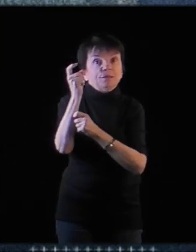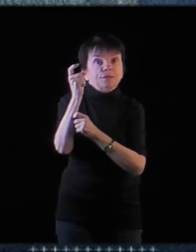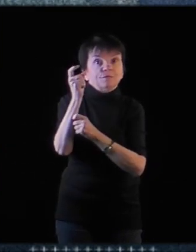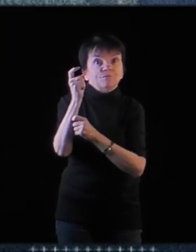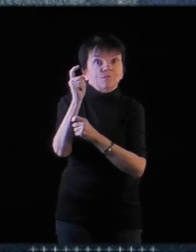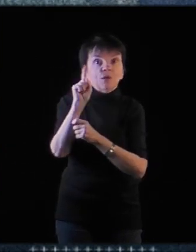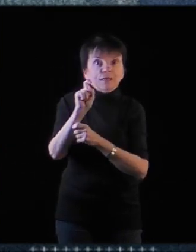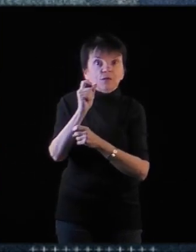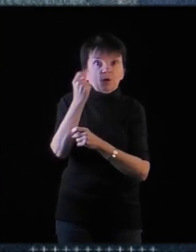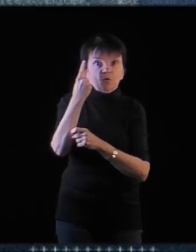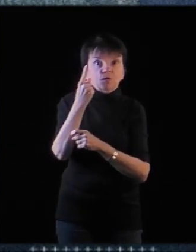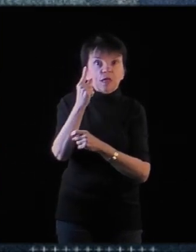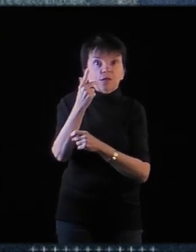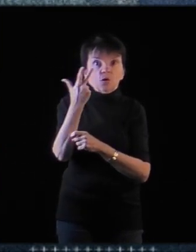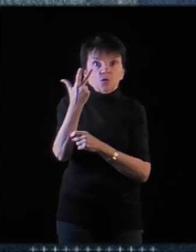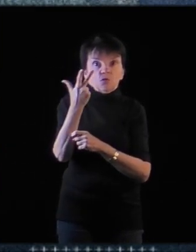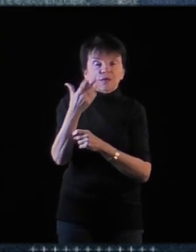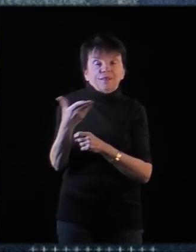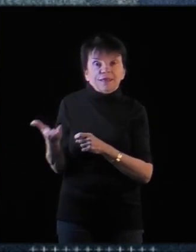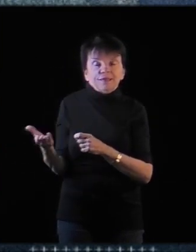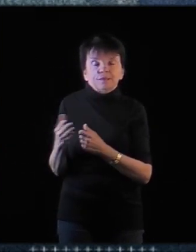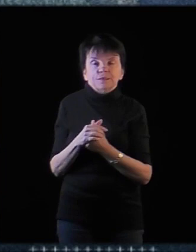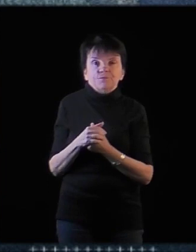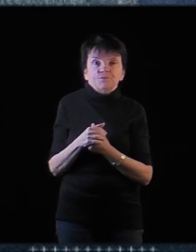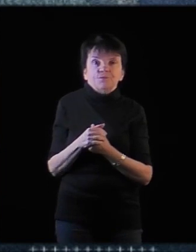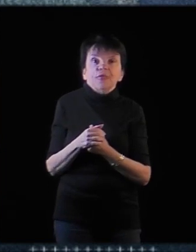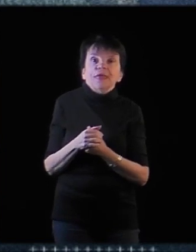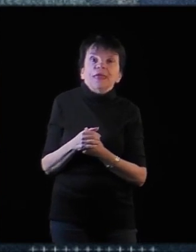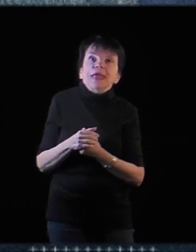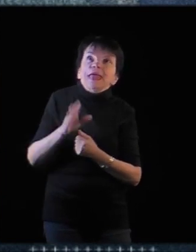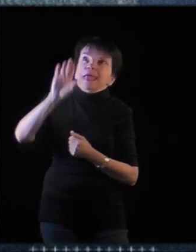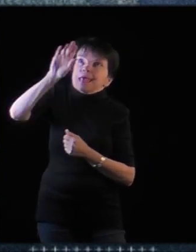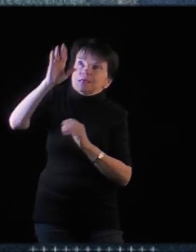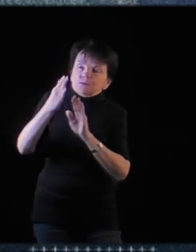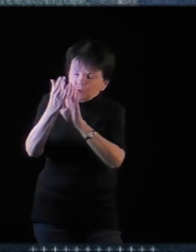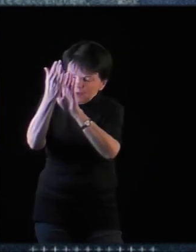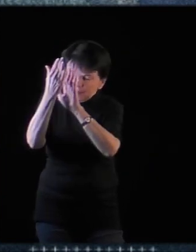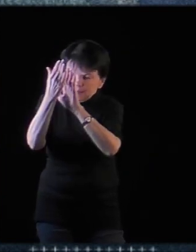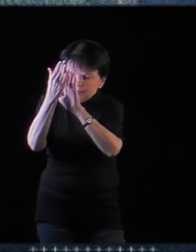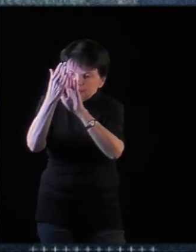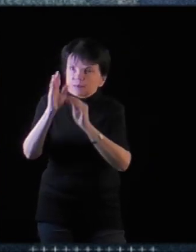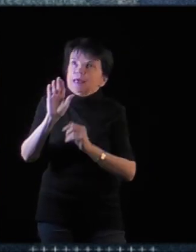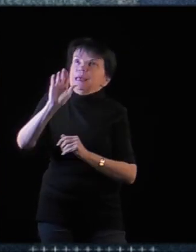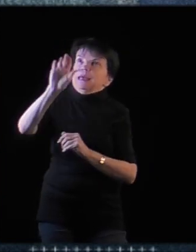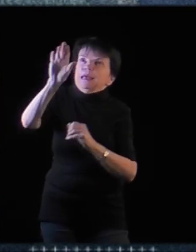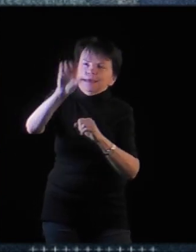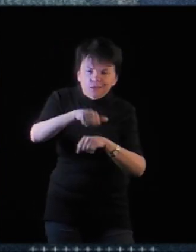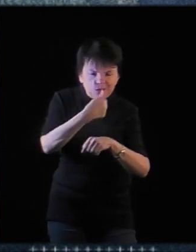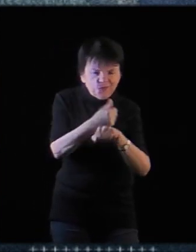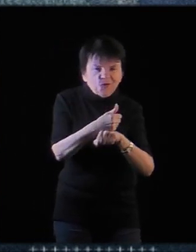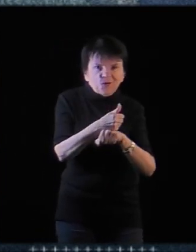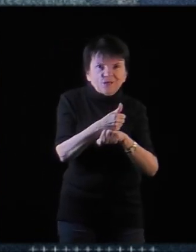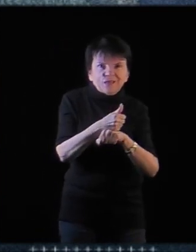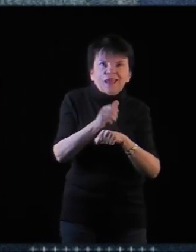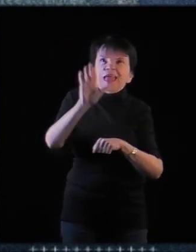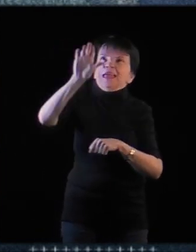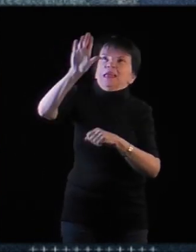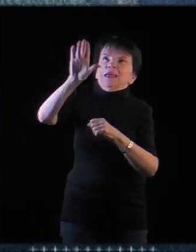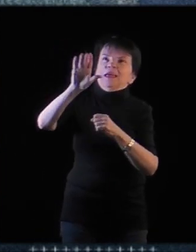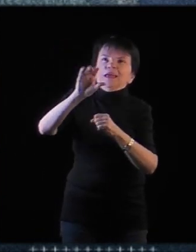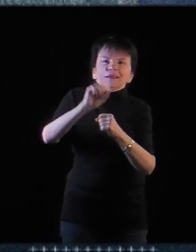today. It's all about his presence, his authority, and his